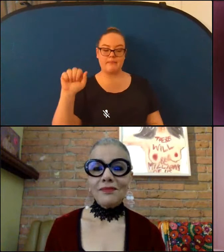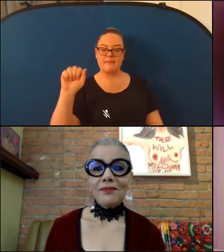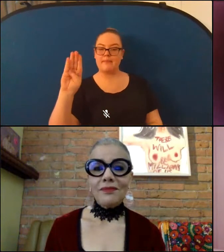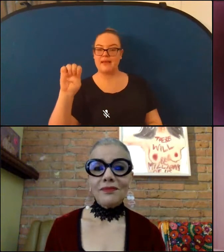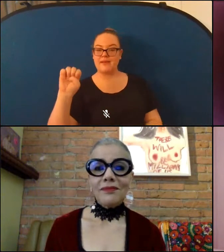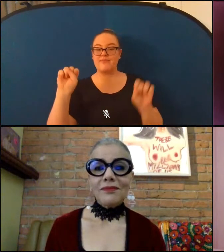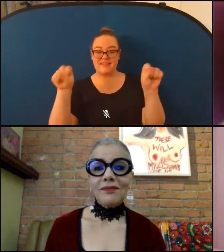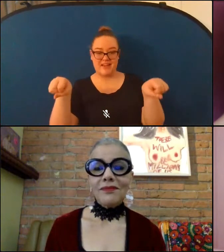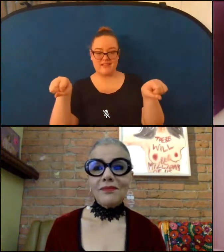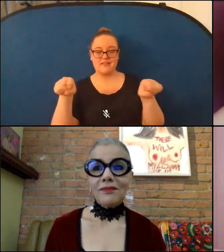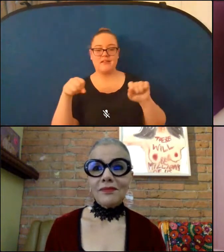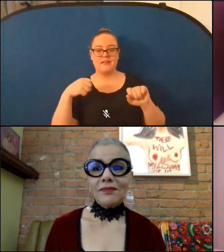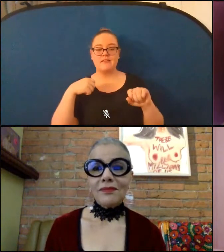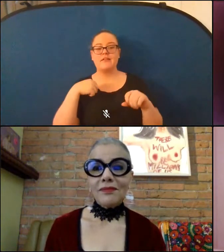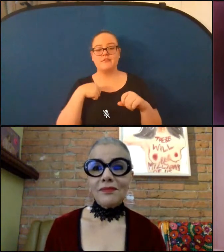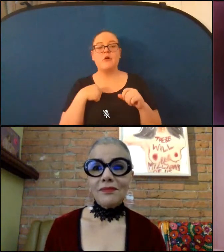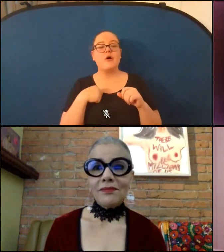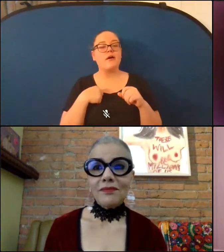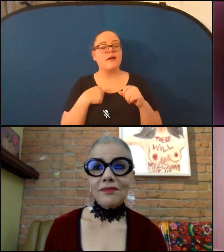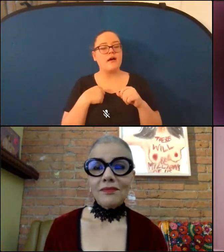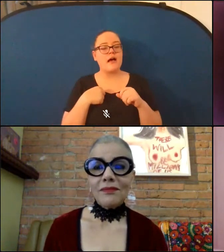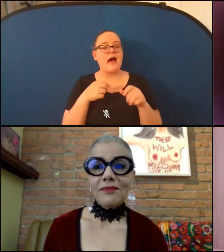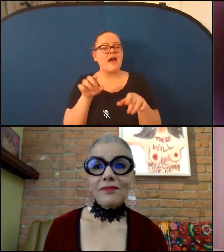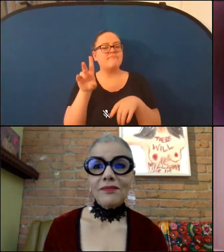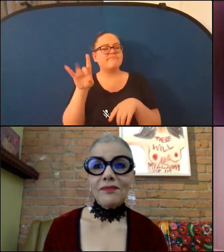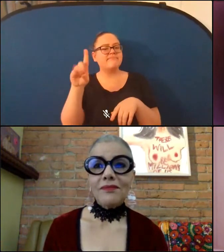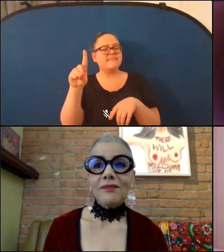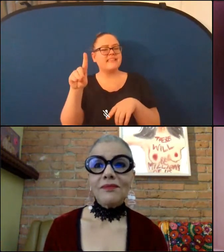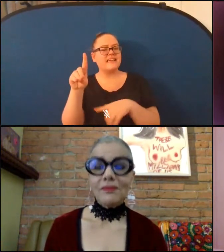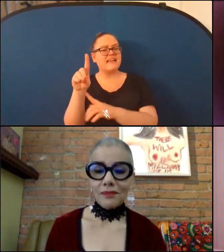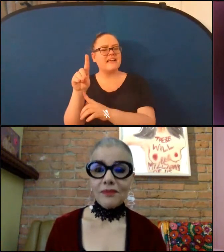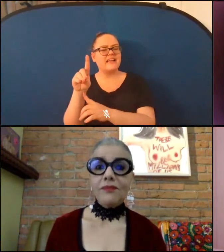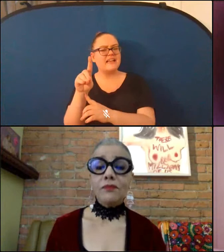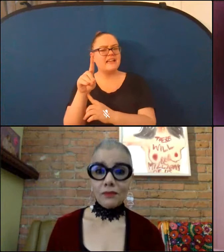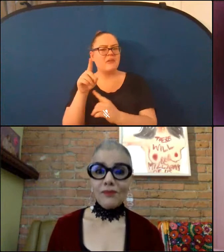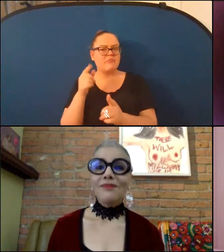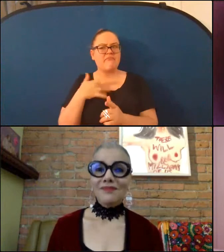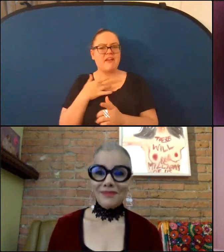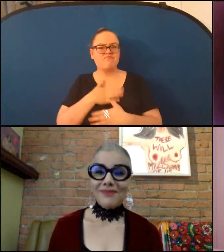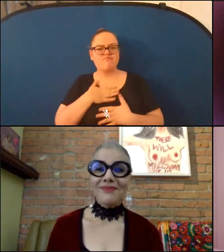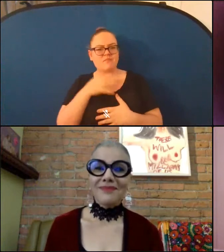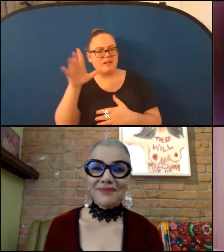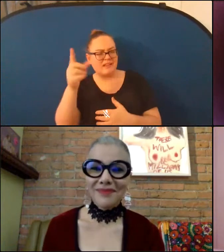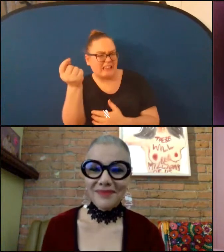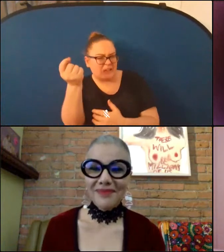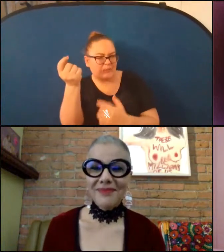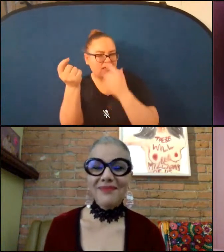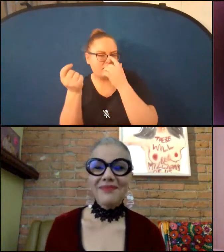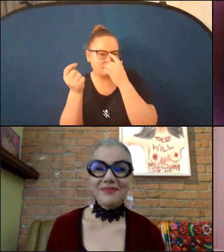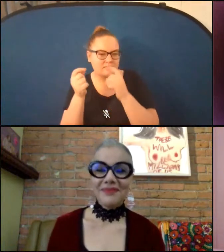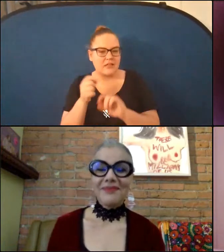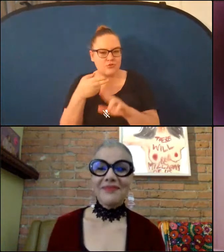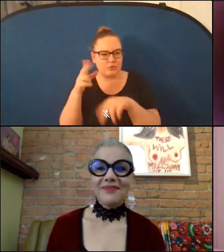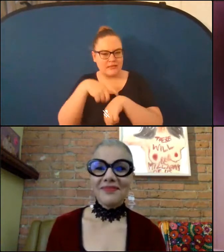So I will say that I did get sort of an acrid little pleasure in my own duplicity after a while,